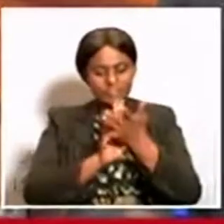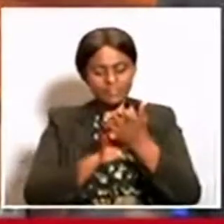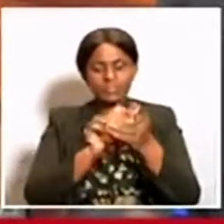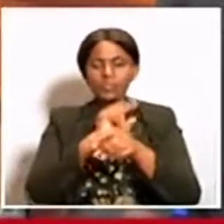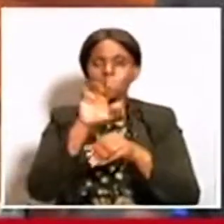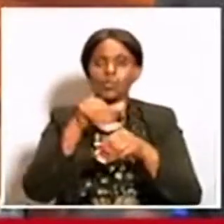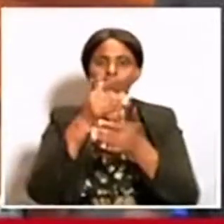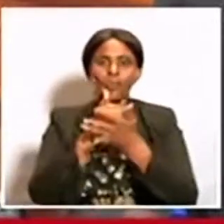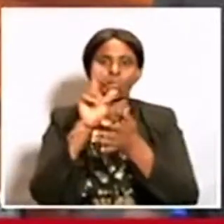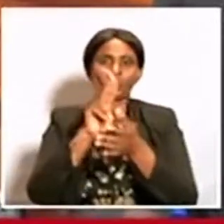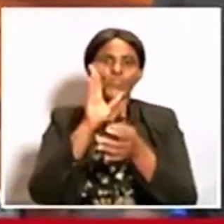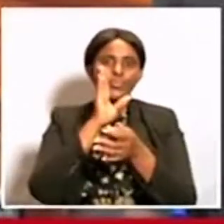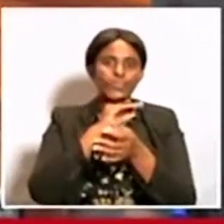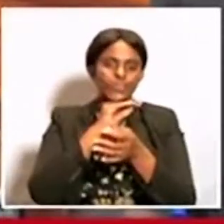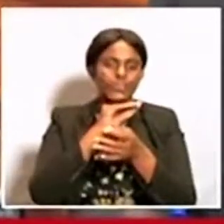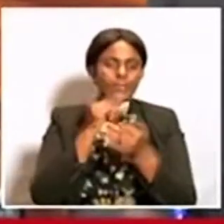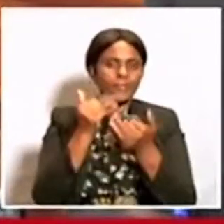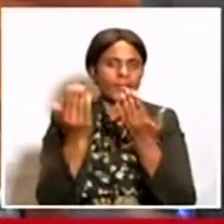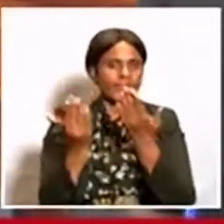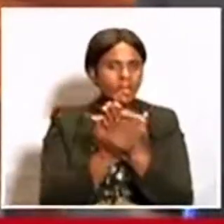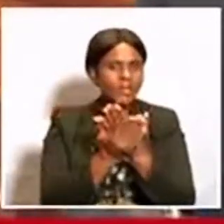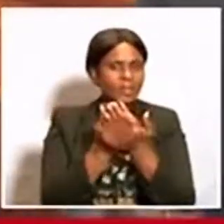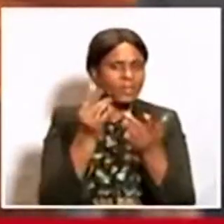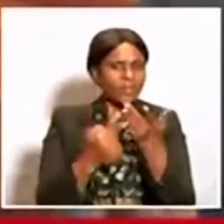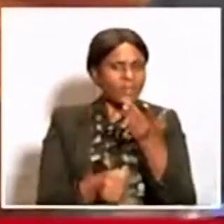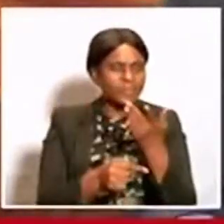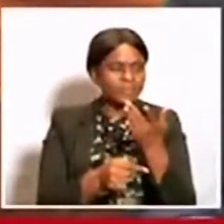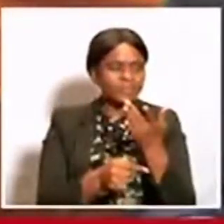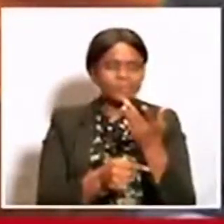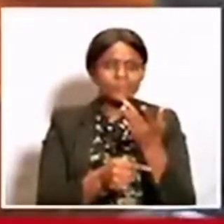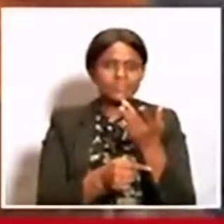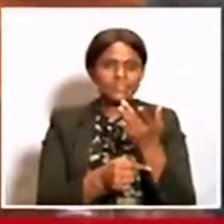been spent. So on the appendix what?